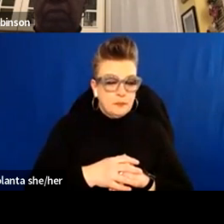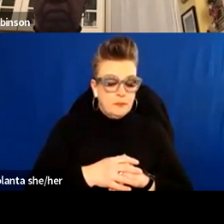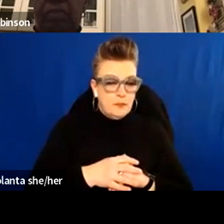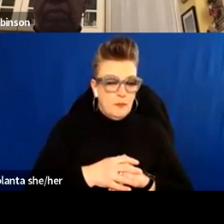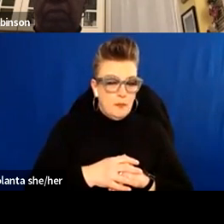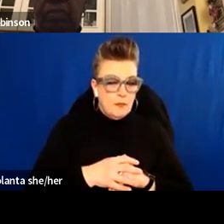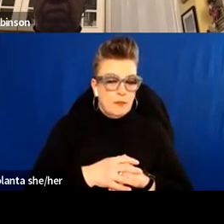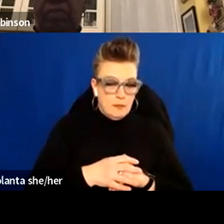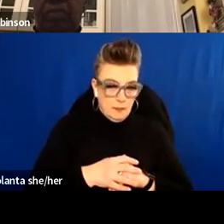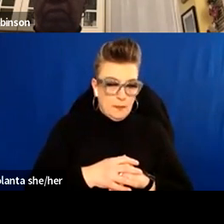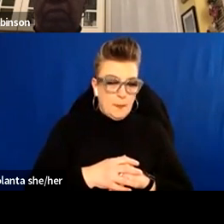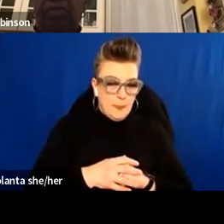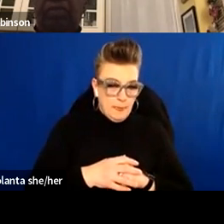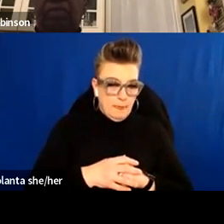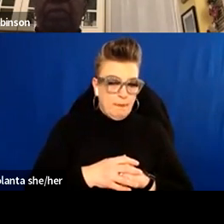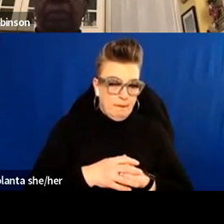italian